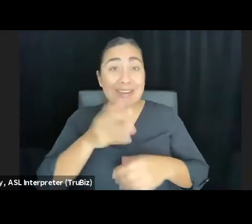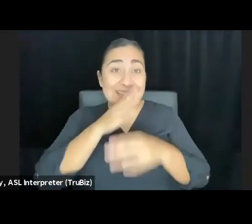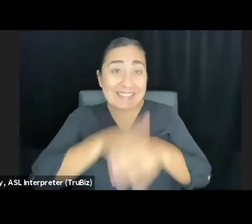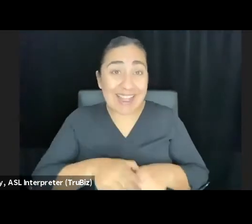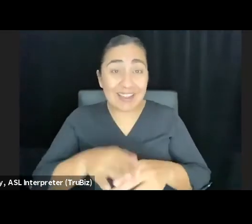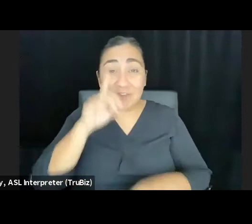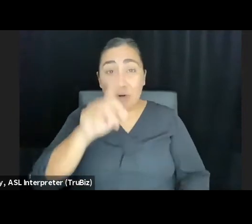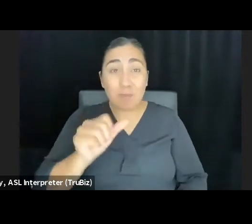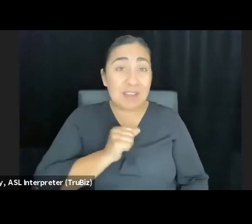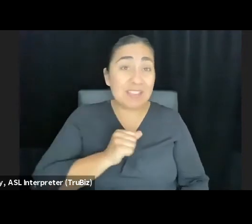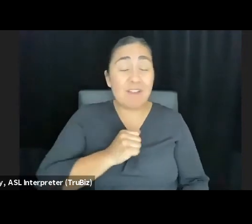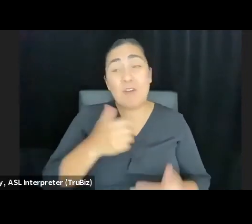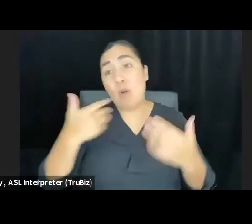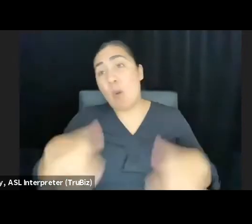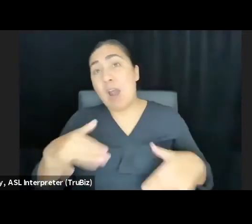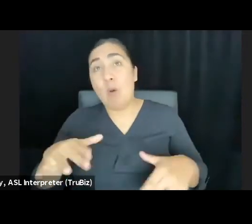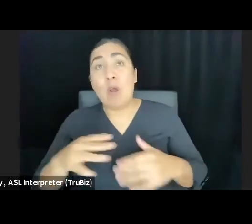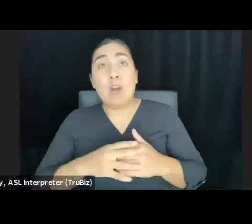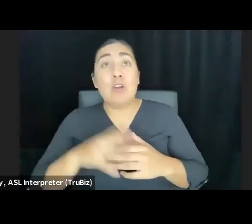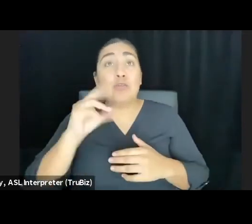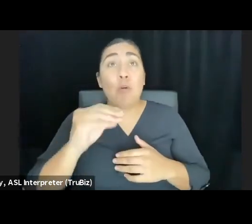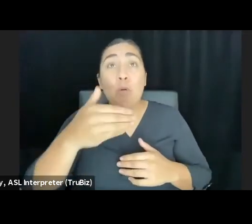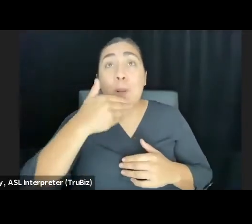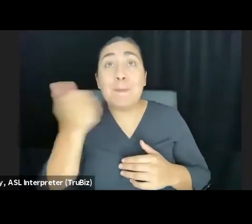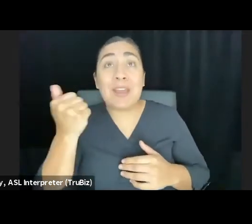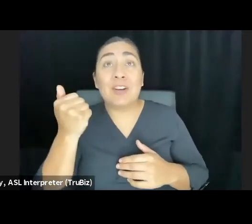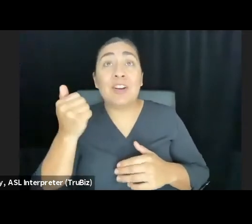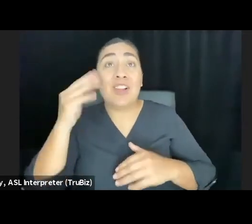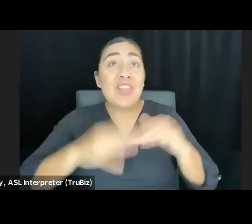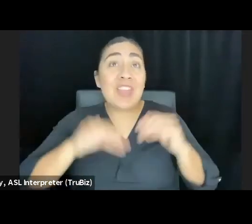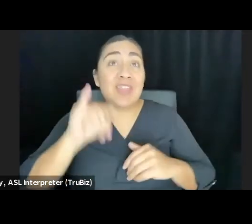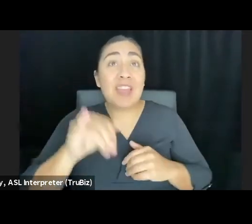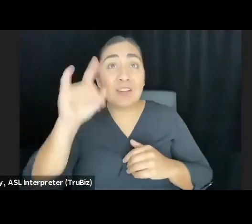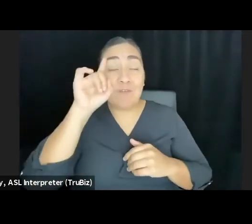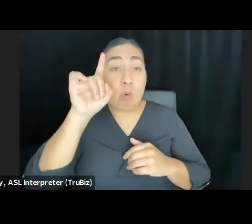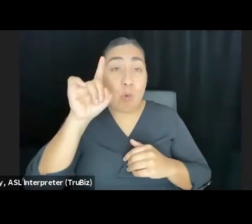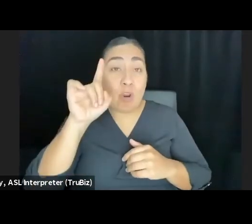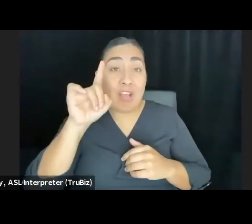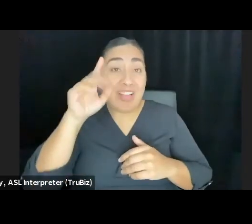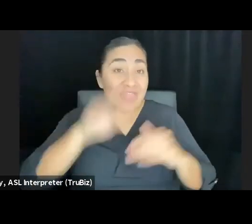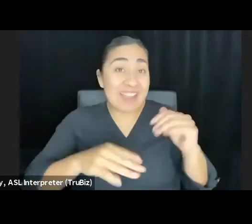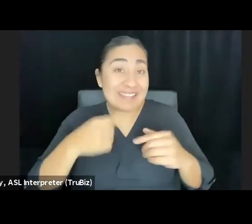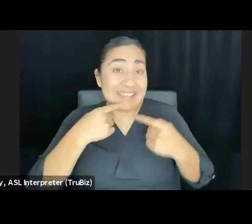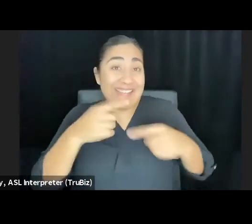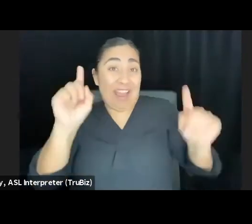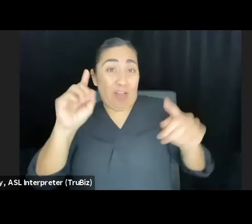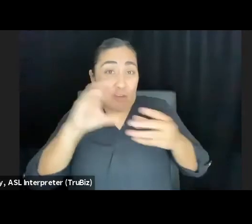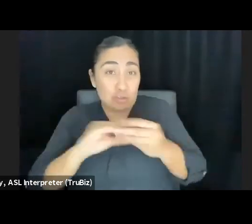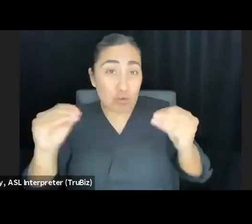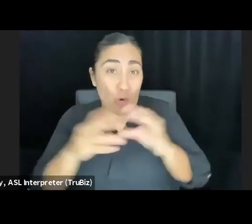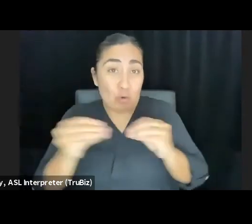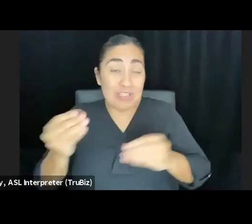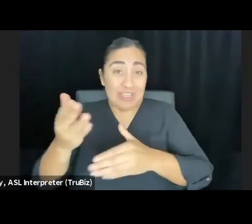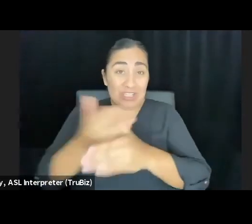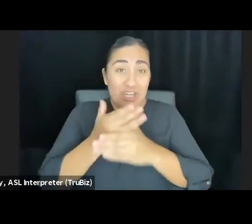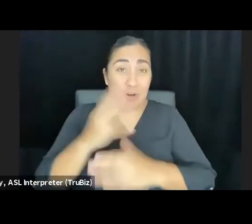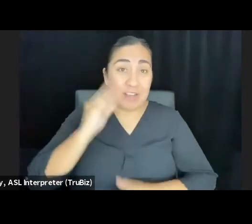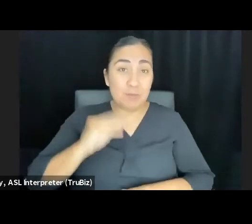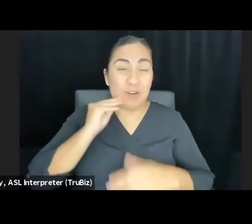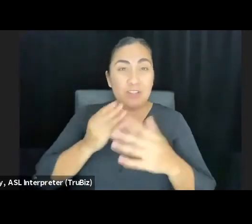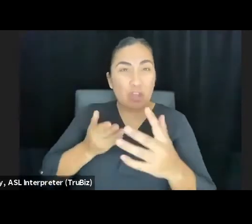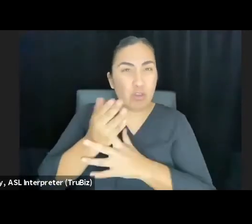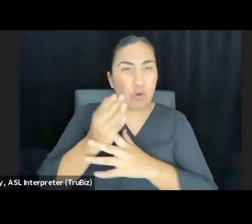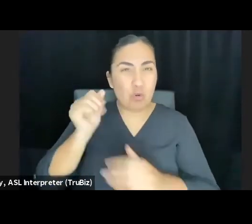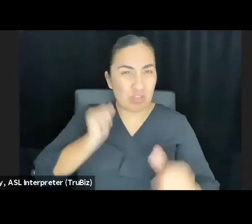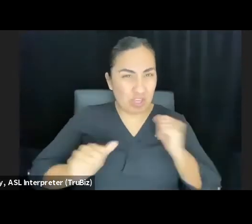better antidote for that than being able to tell our stories and share our experiences through theater. One thing